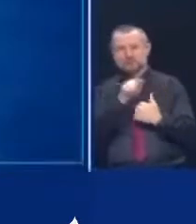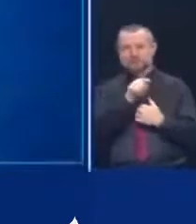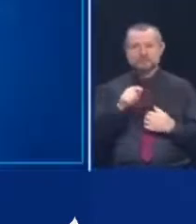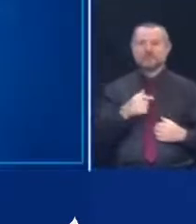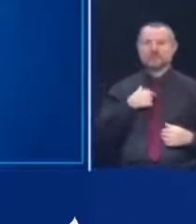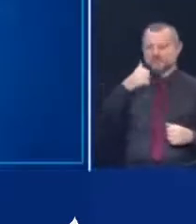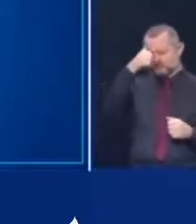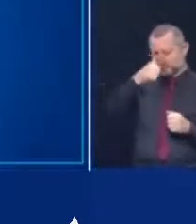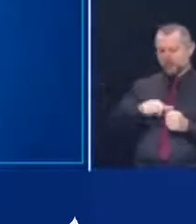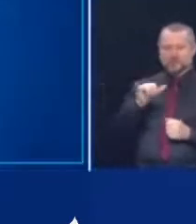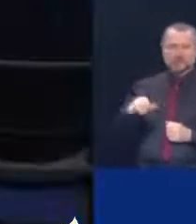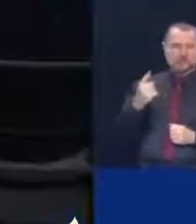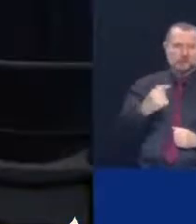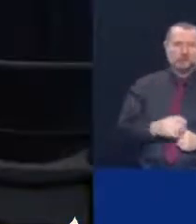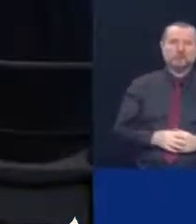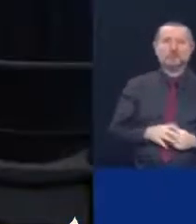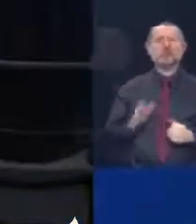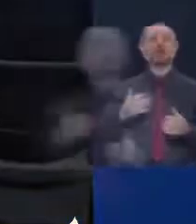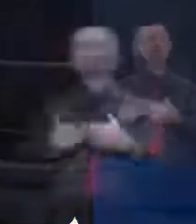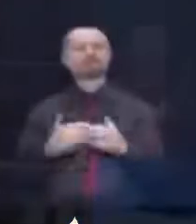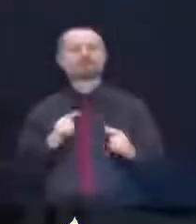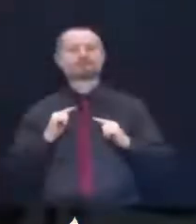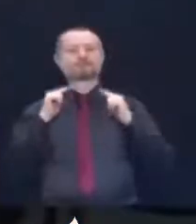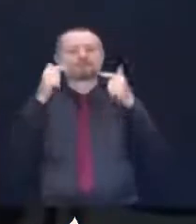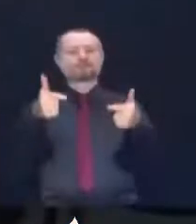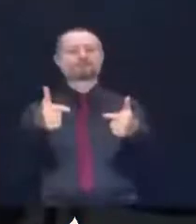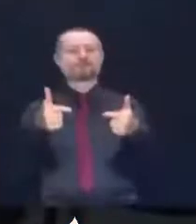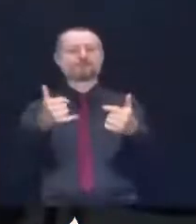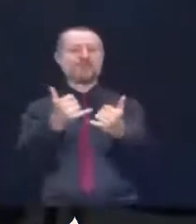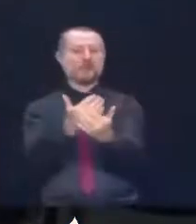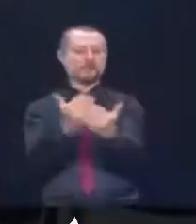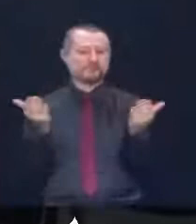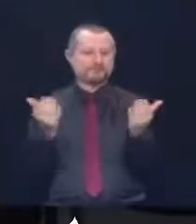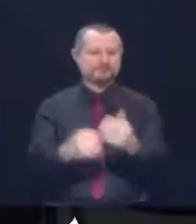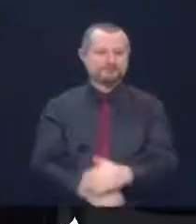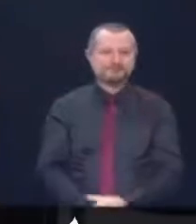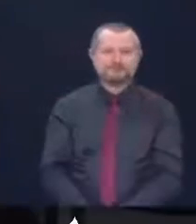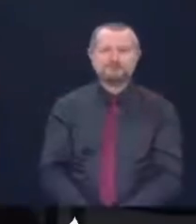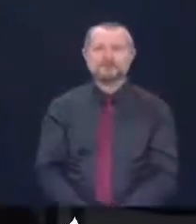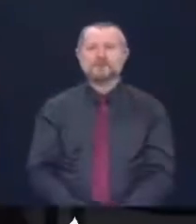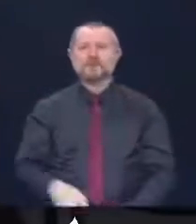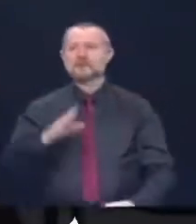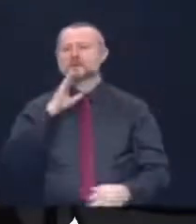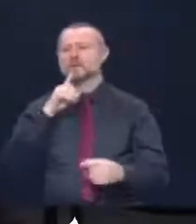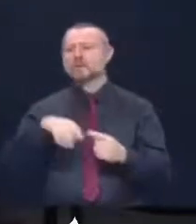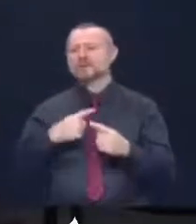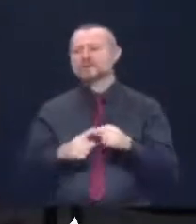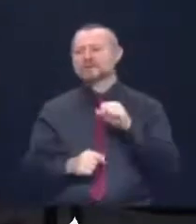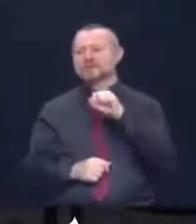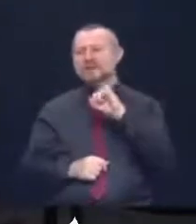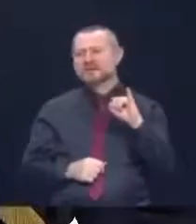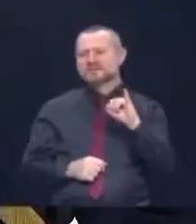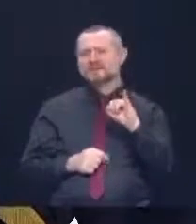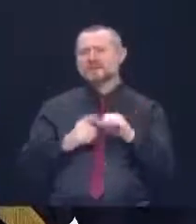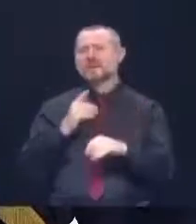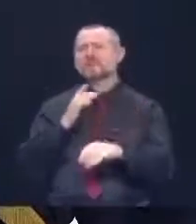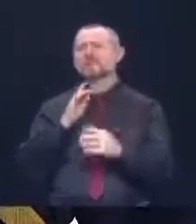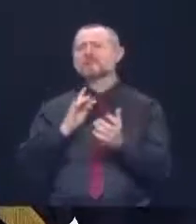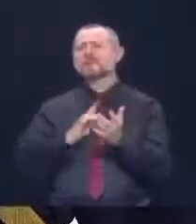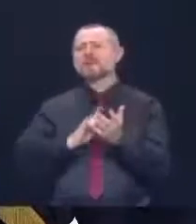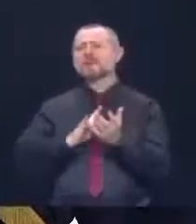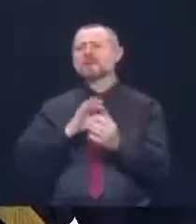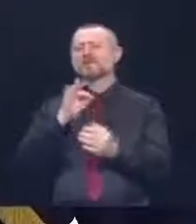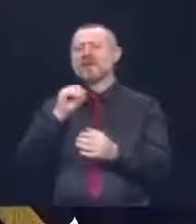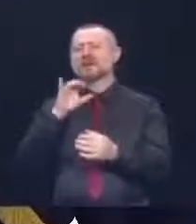one. Questions? Could you tell us about the facility on Staten Island? How many beds and how quickly will that be up and running? Who